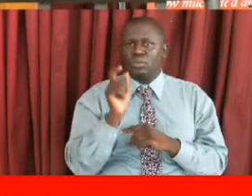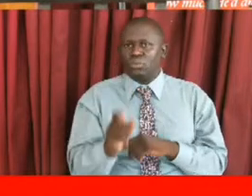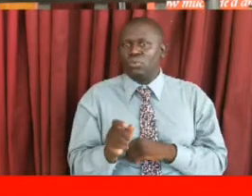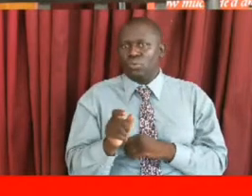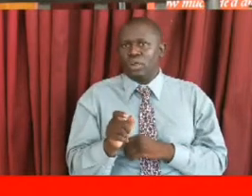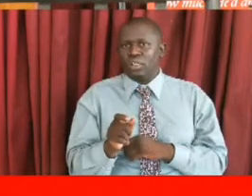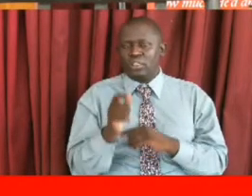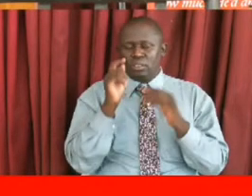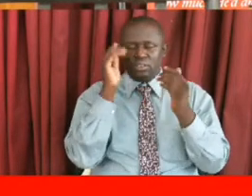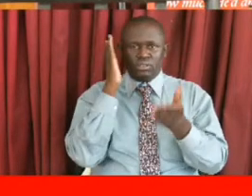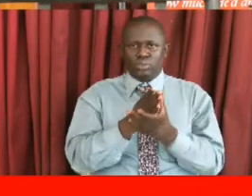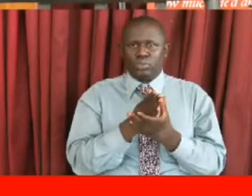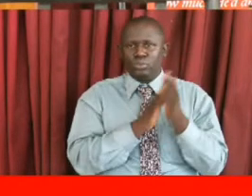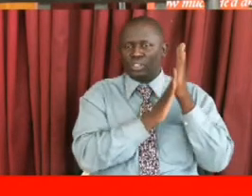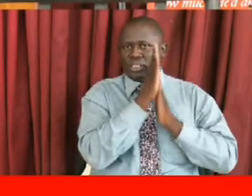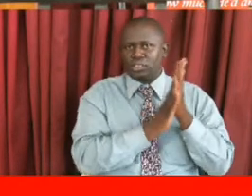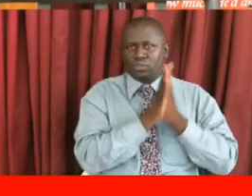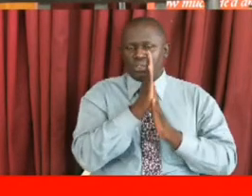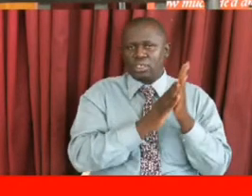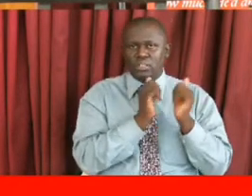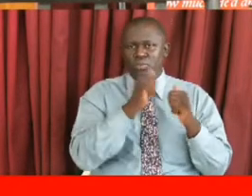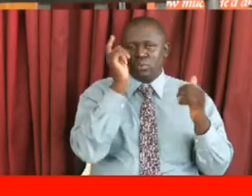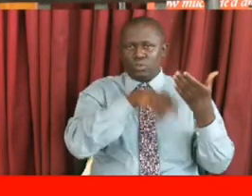age quickened by the